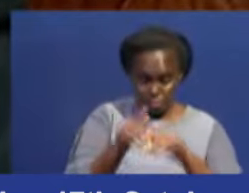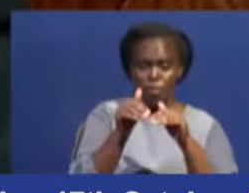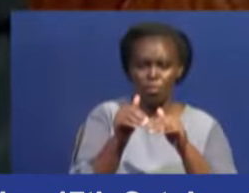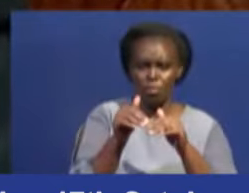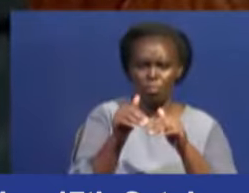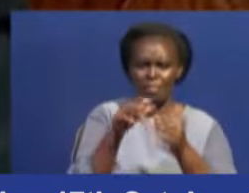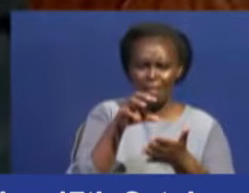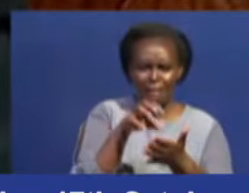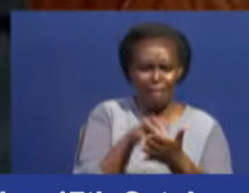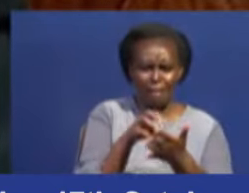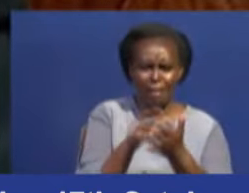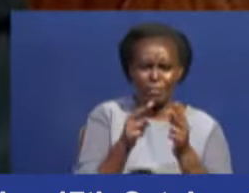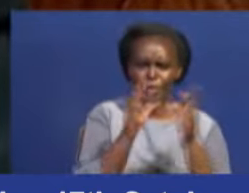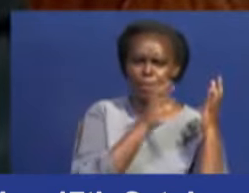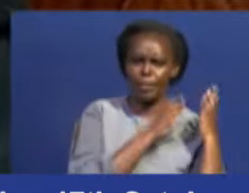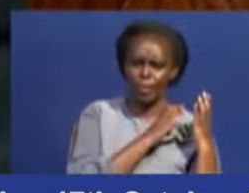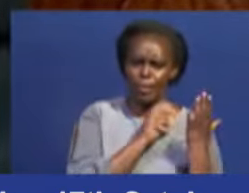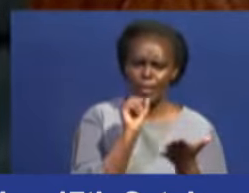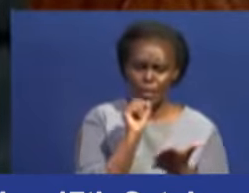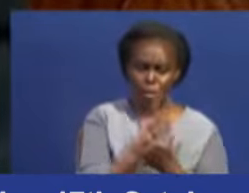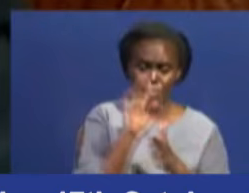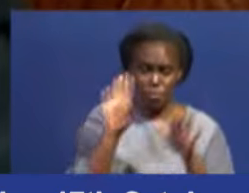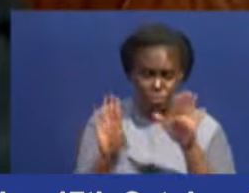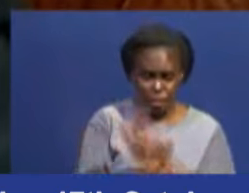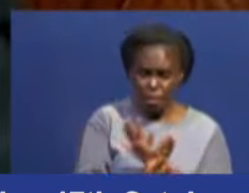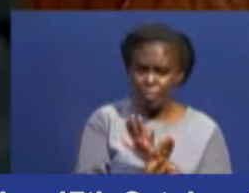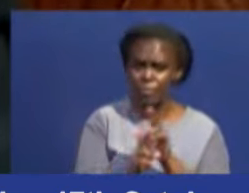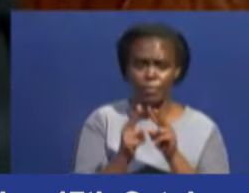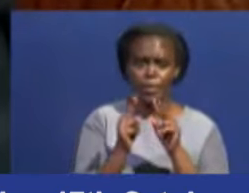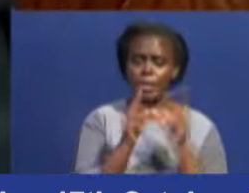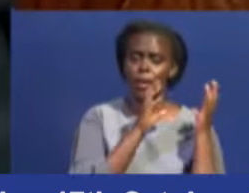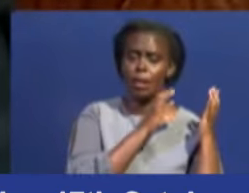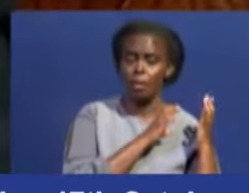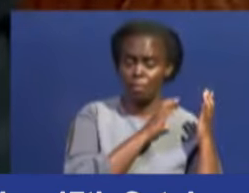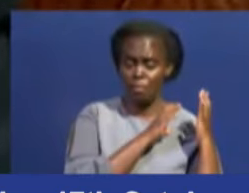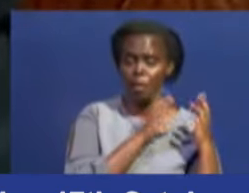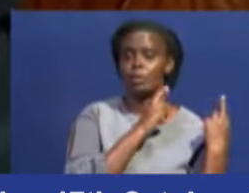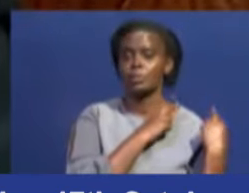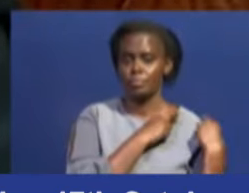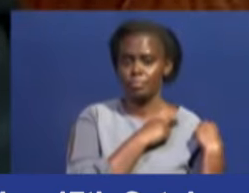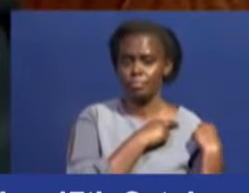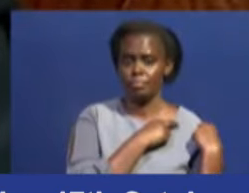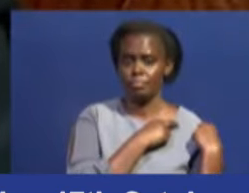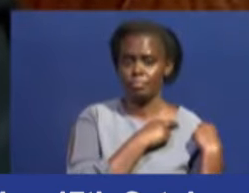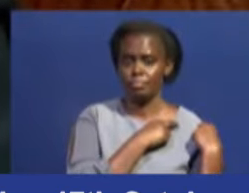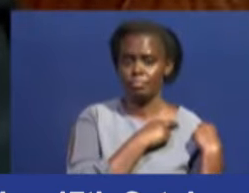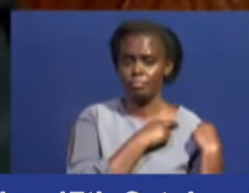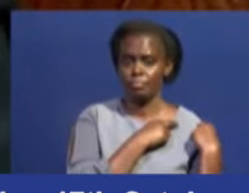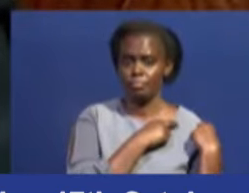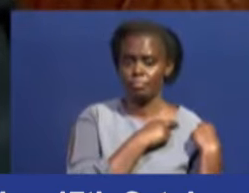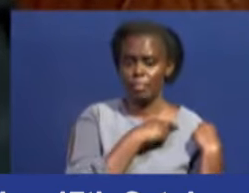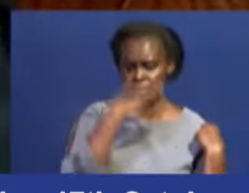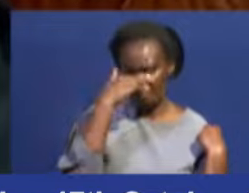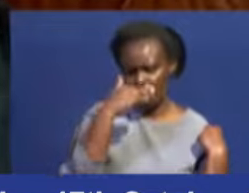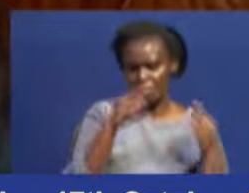weight of removing a Deputy President from office, give him a couple of